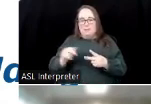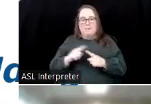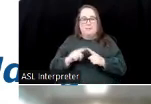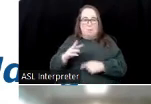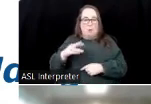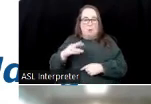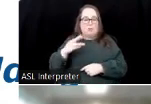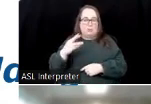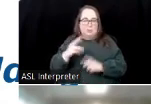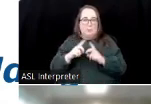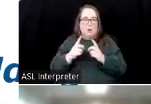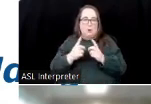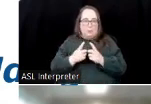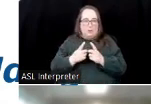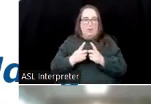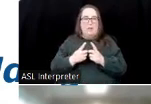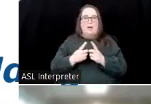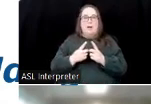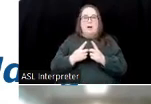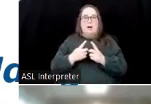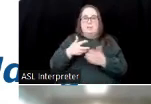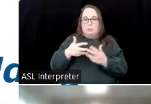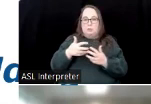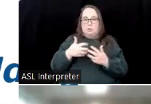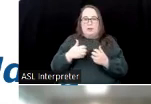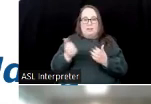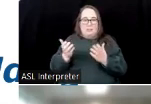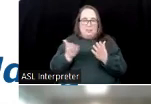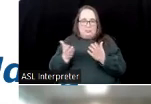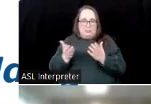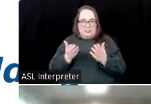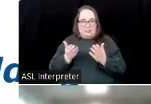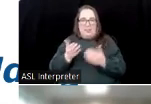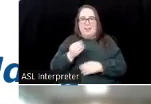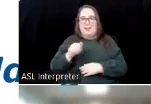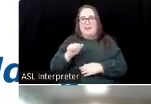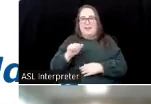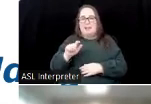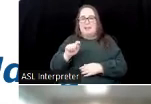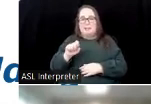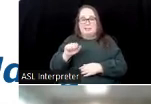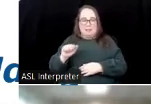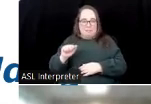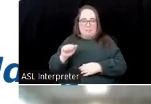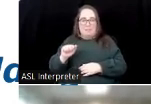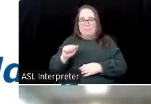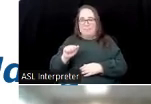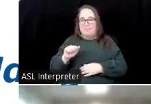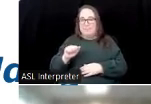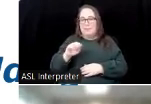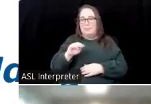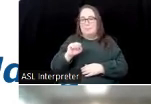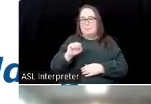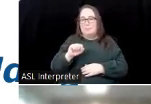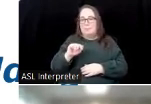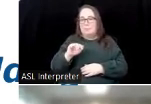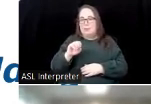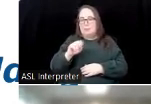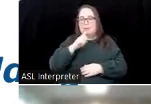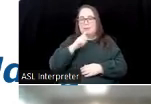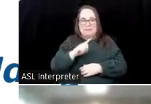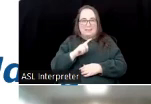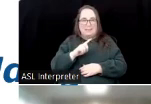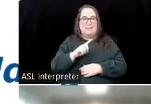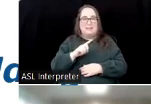Health Services under the Aging and Long-Term Services Support Administration. And Ms. Prince is the Project Director for Roads to